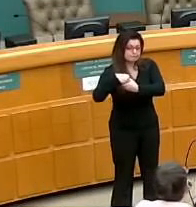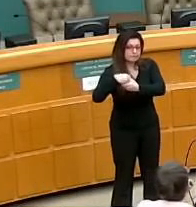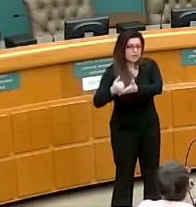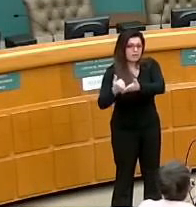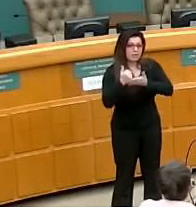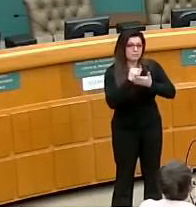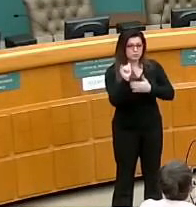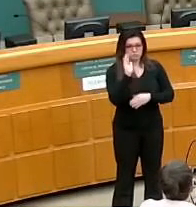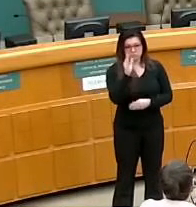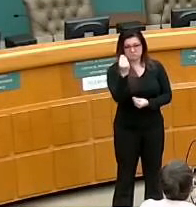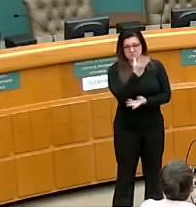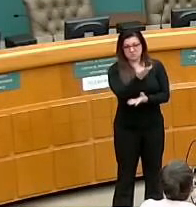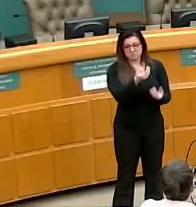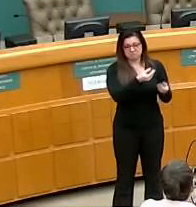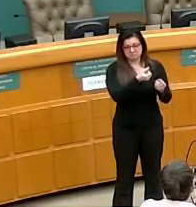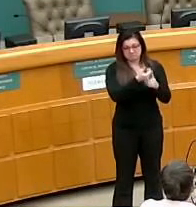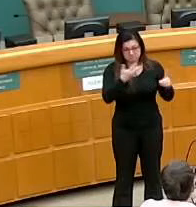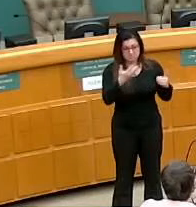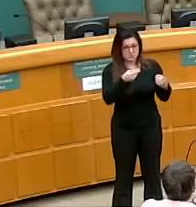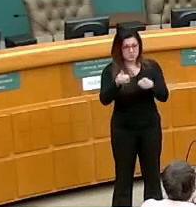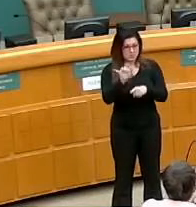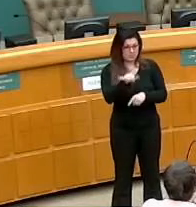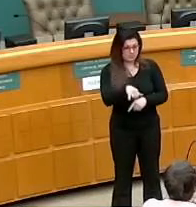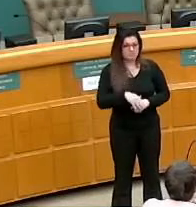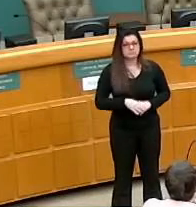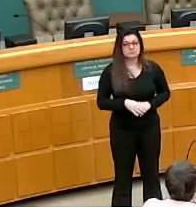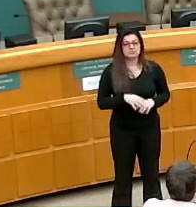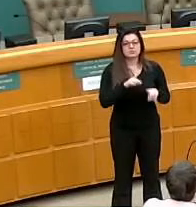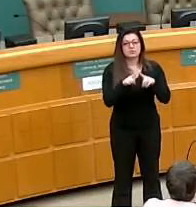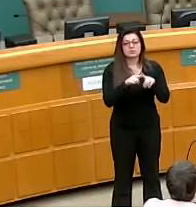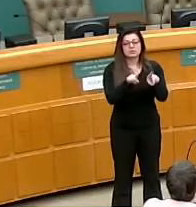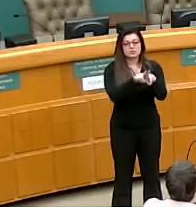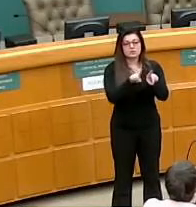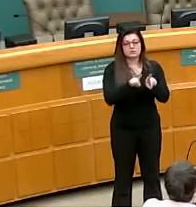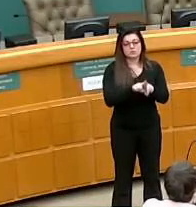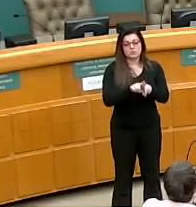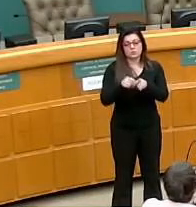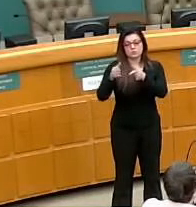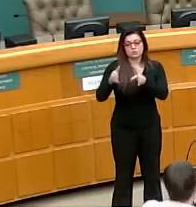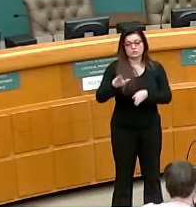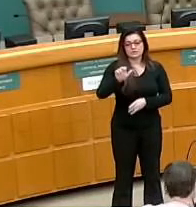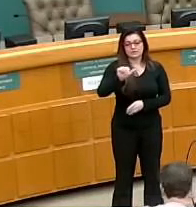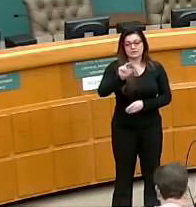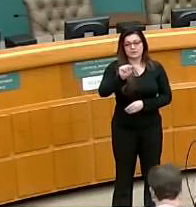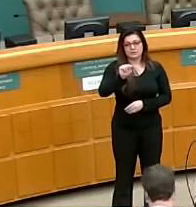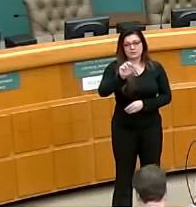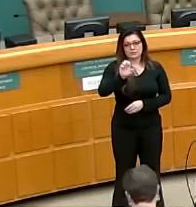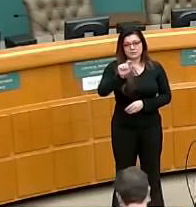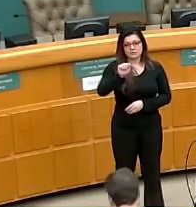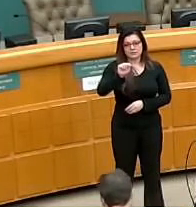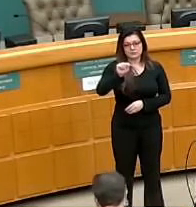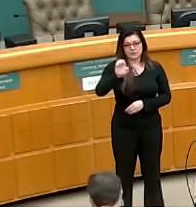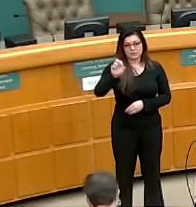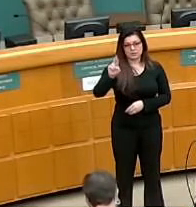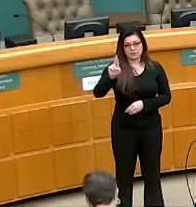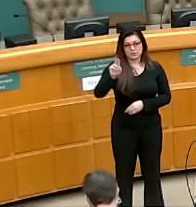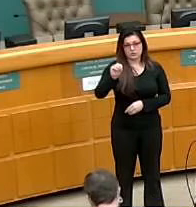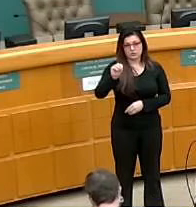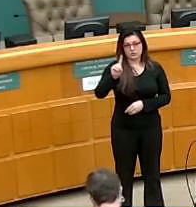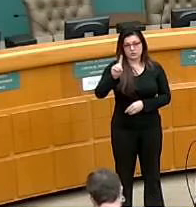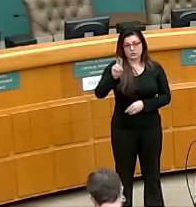that work. And then Annette Rodriguez, Director of Public Health, will provide some information